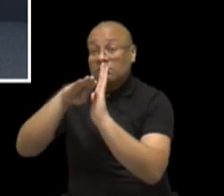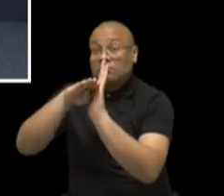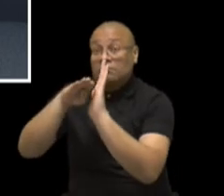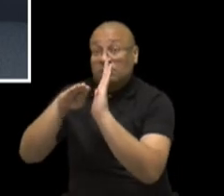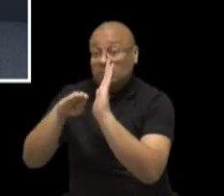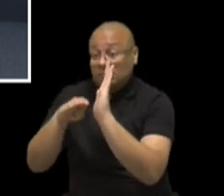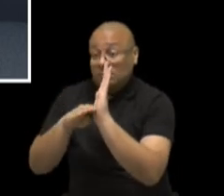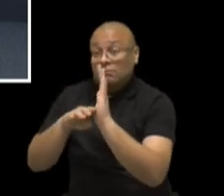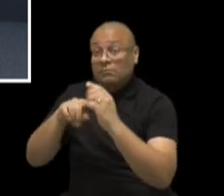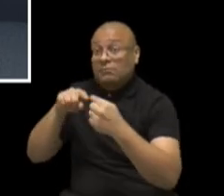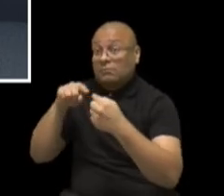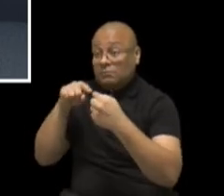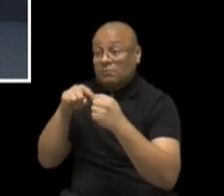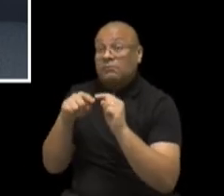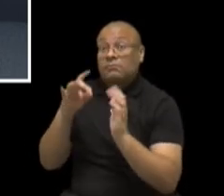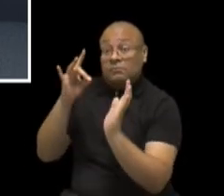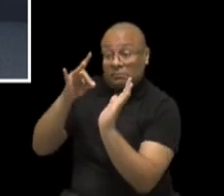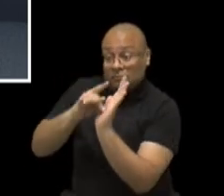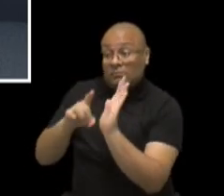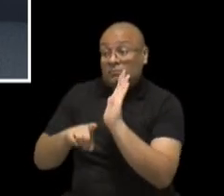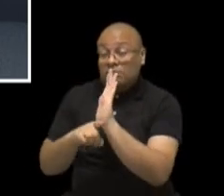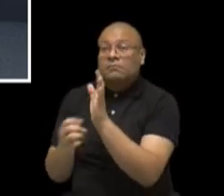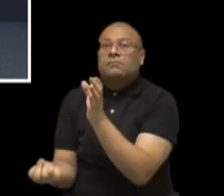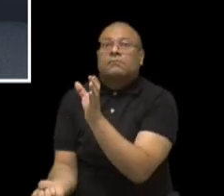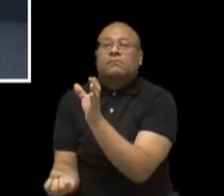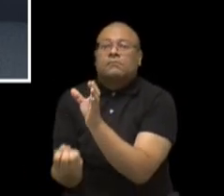with this project was actually creating jobs there.